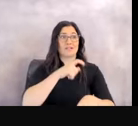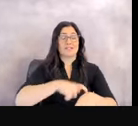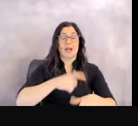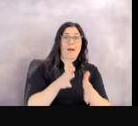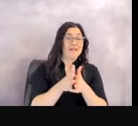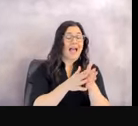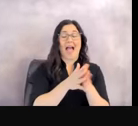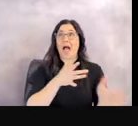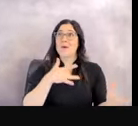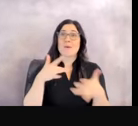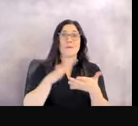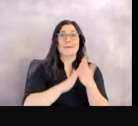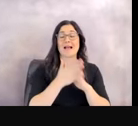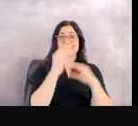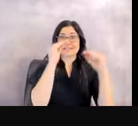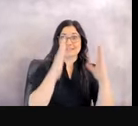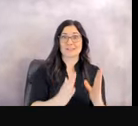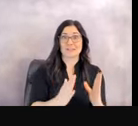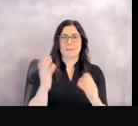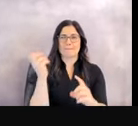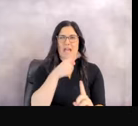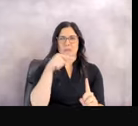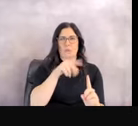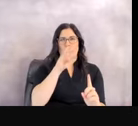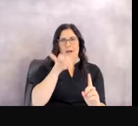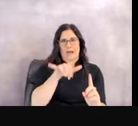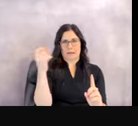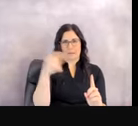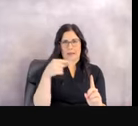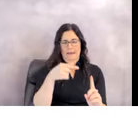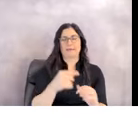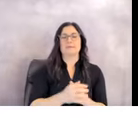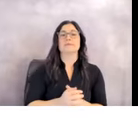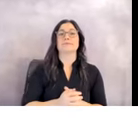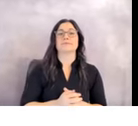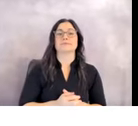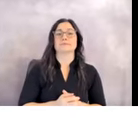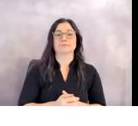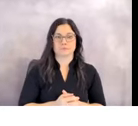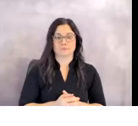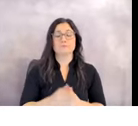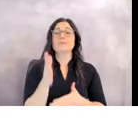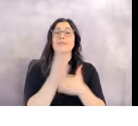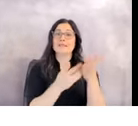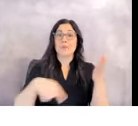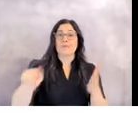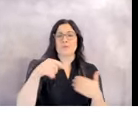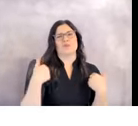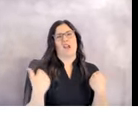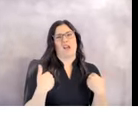response of why we want to teach? So Sean, we can go to the next slide now. Now, some of you are too